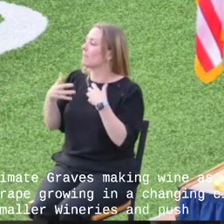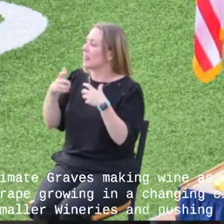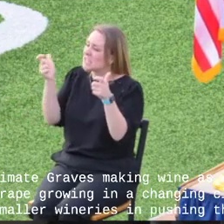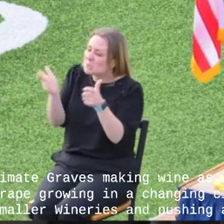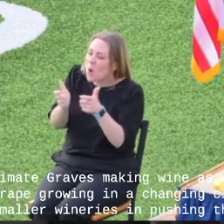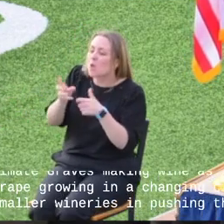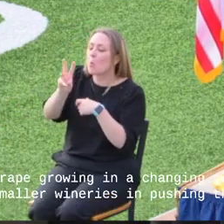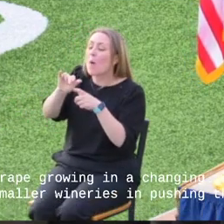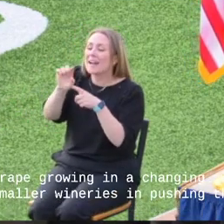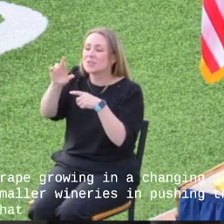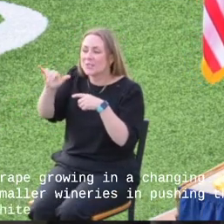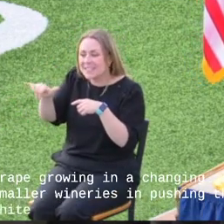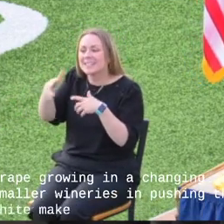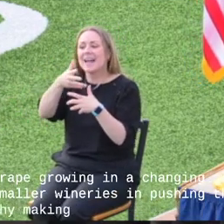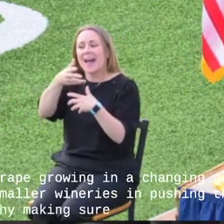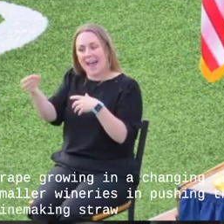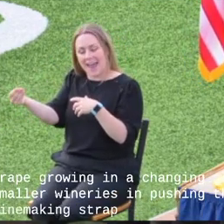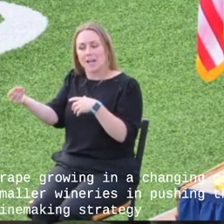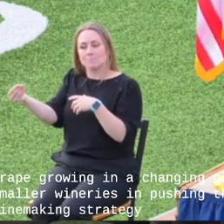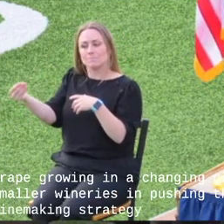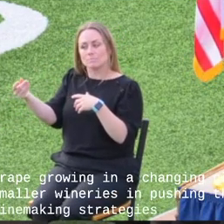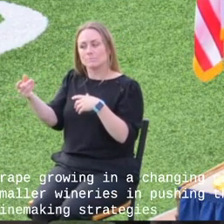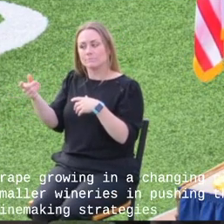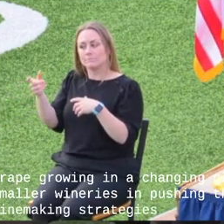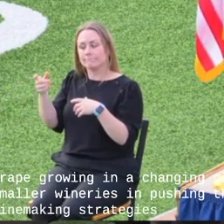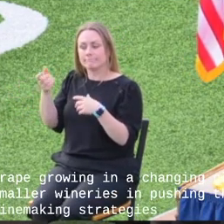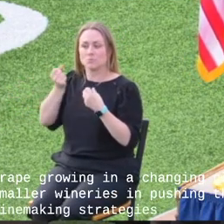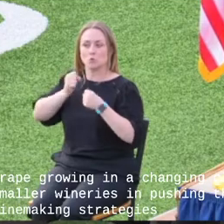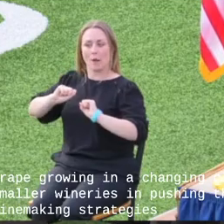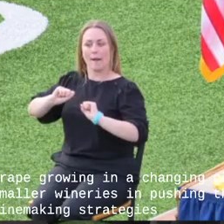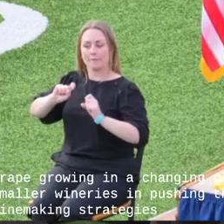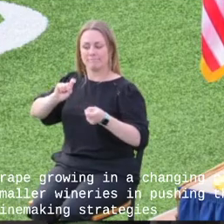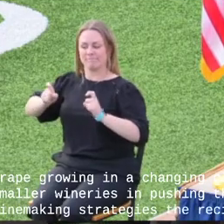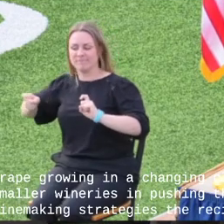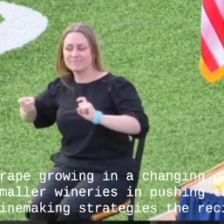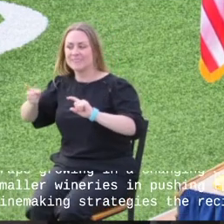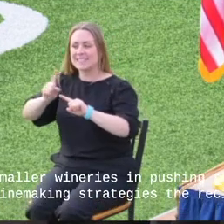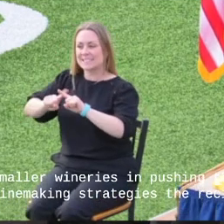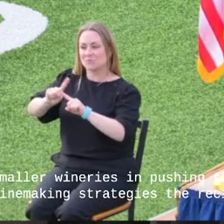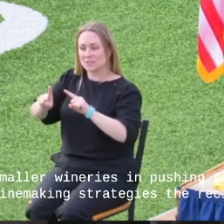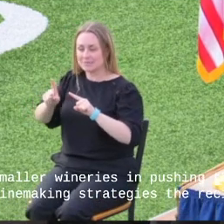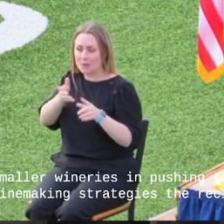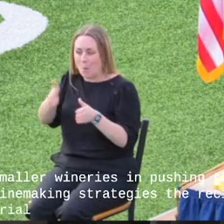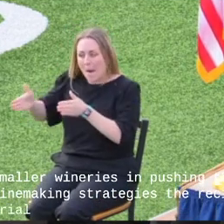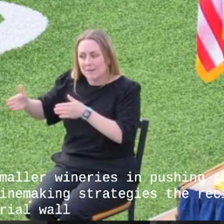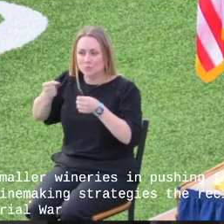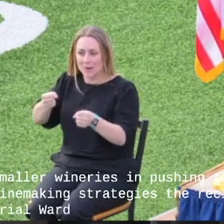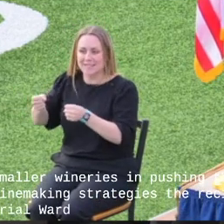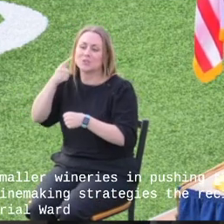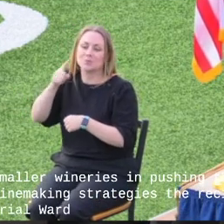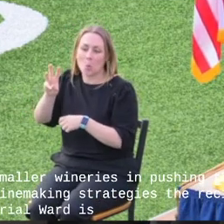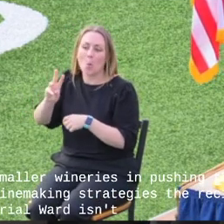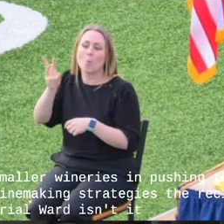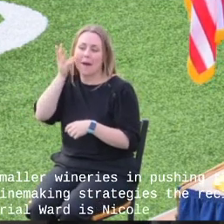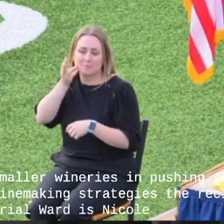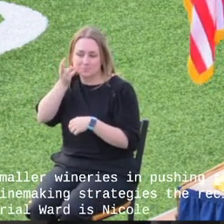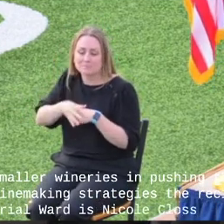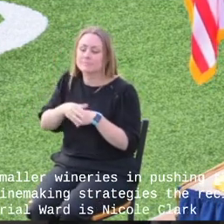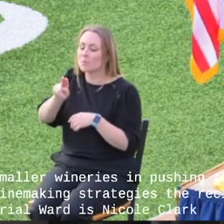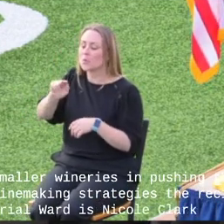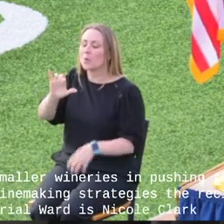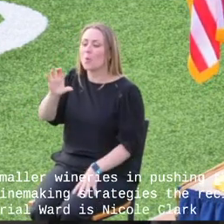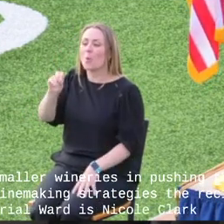the boundaries of winemaking strategies. The recipient of a Bauer Memorial Award is Nicole